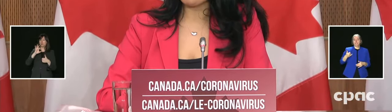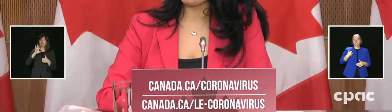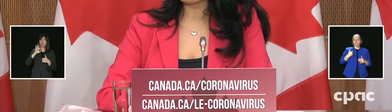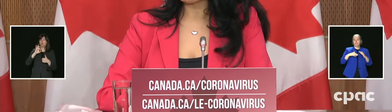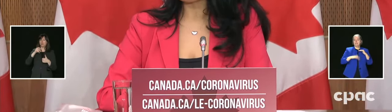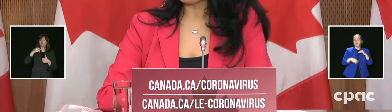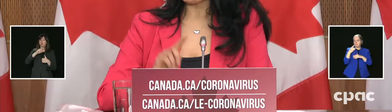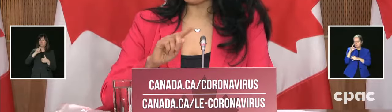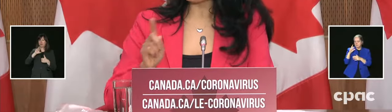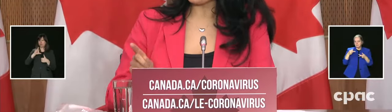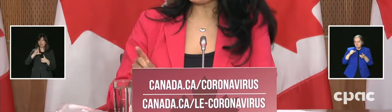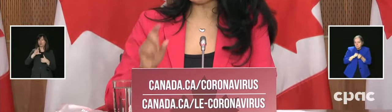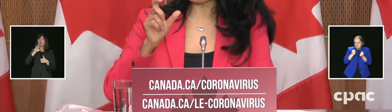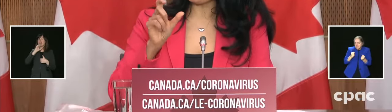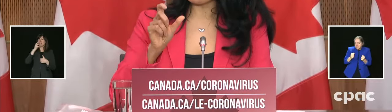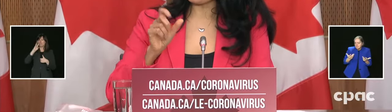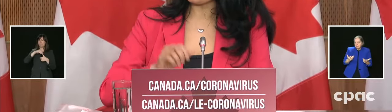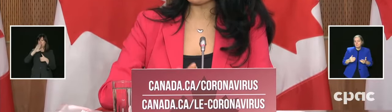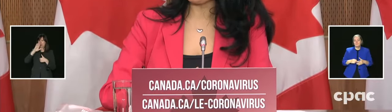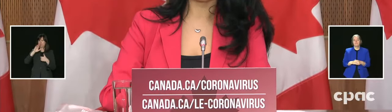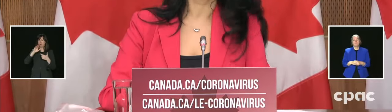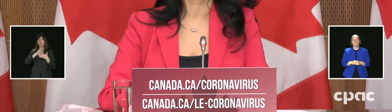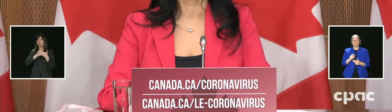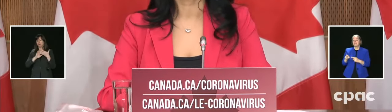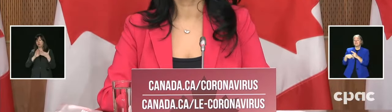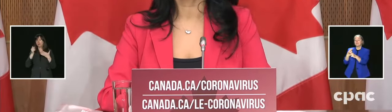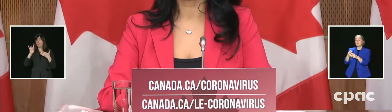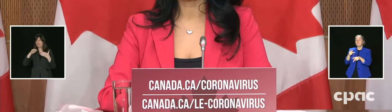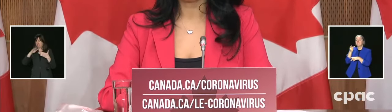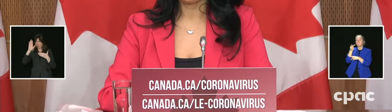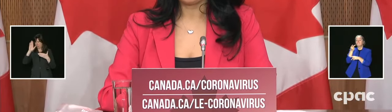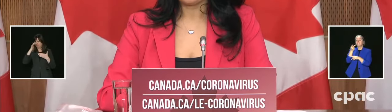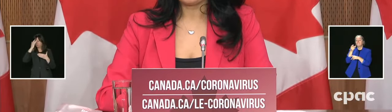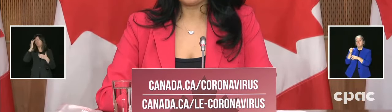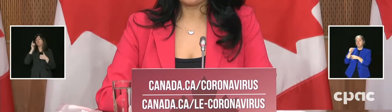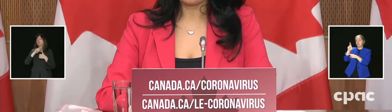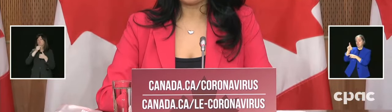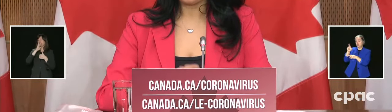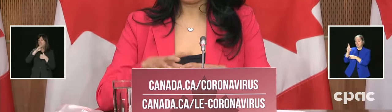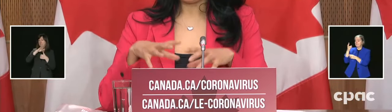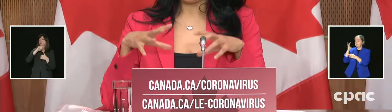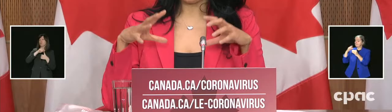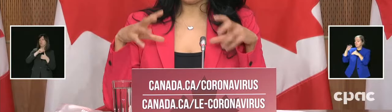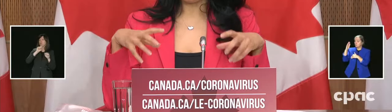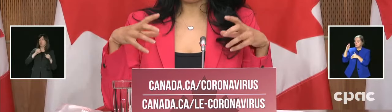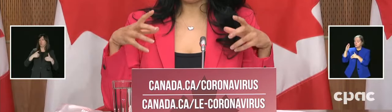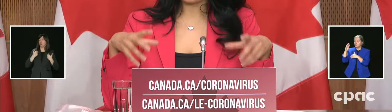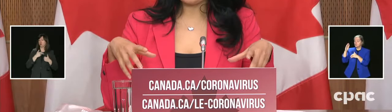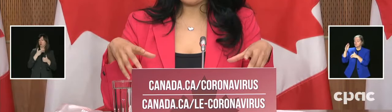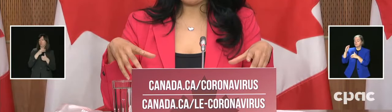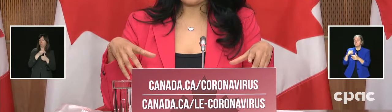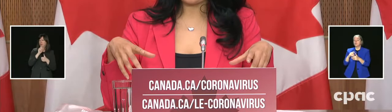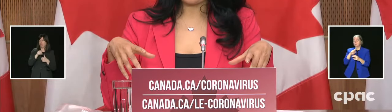age and older. All the other ones are 18. So that one is a little bit at a younger group. All of the vaccine